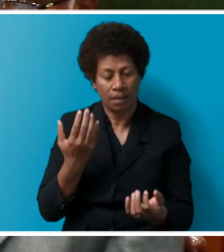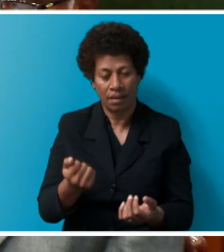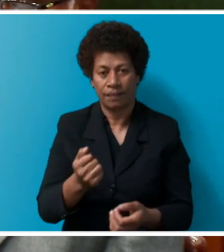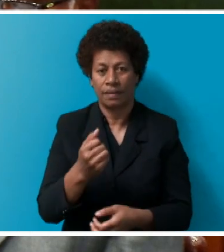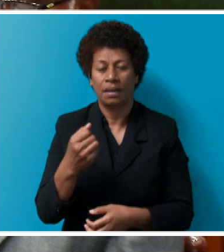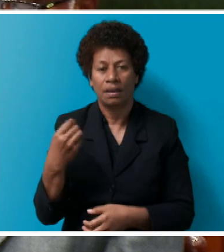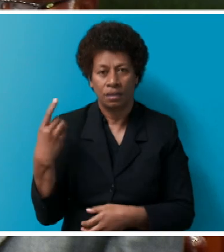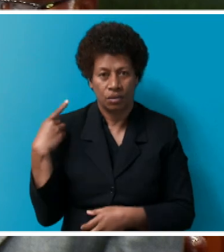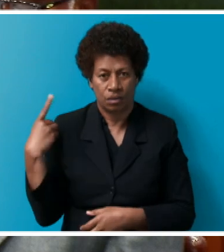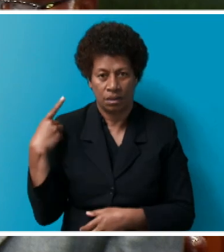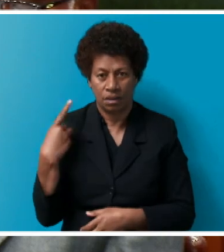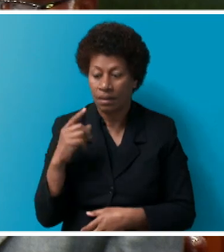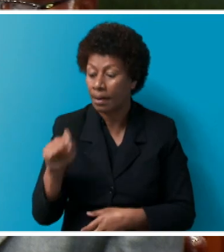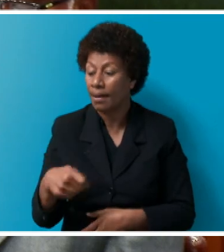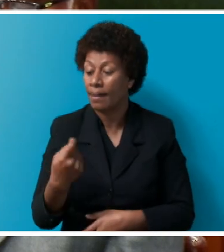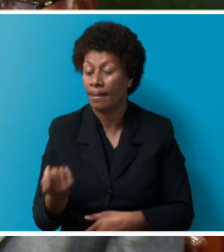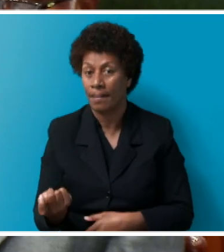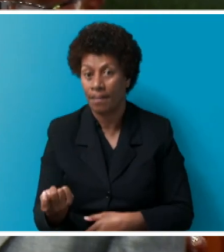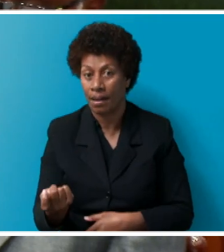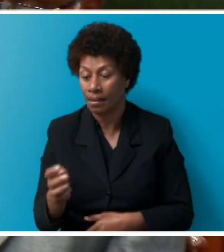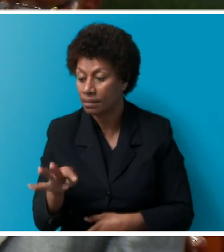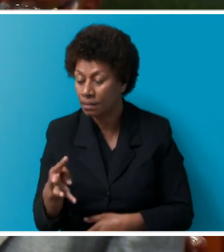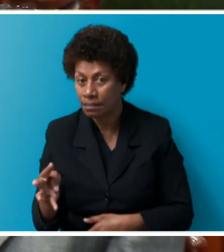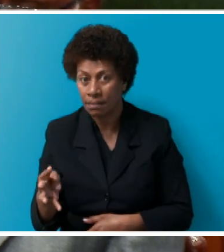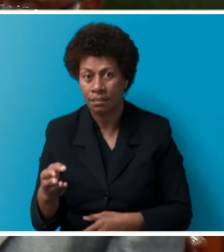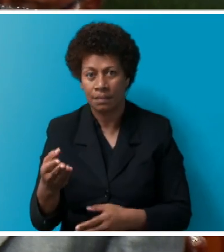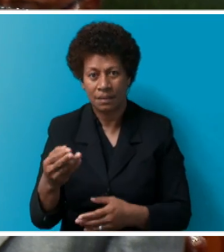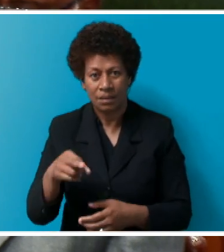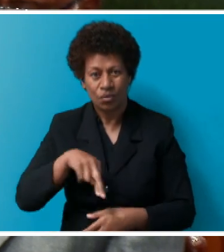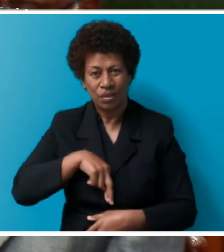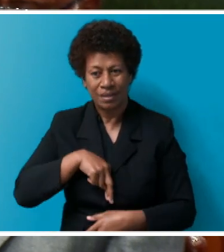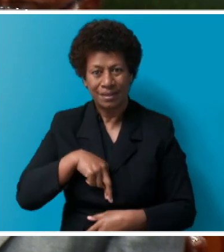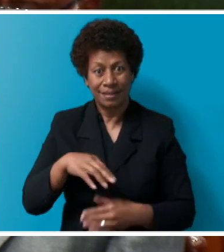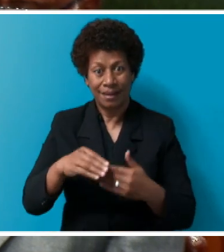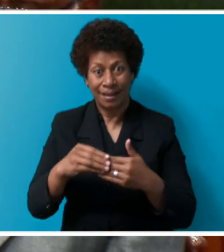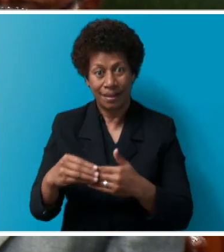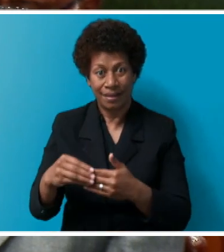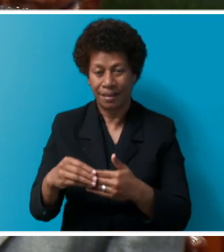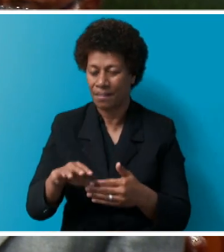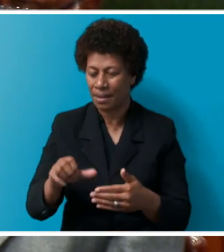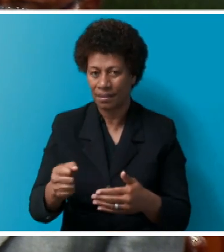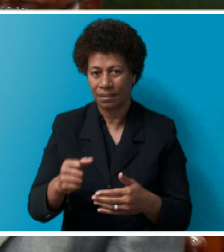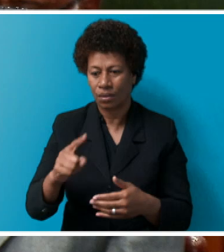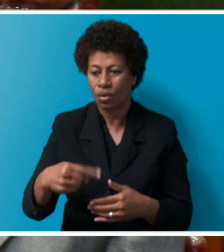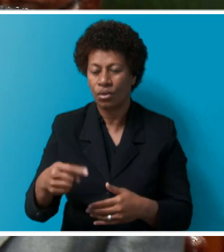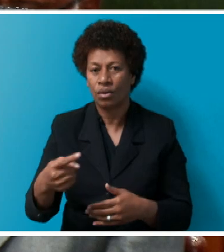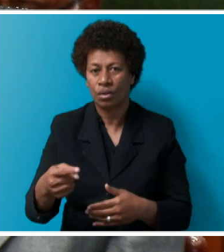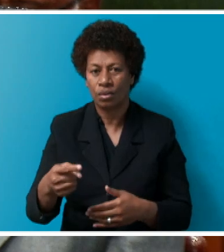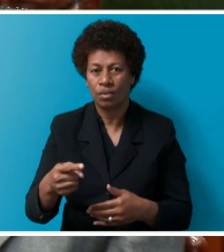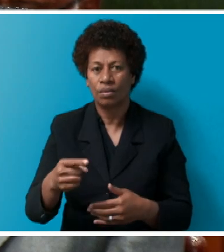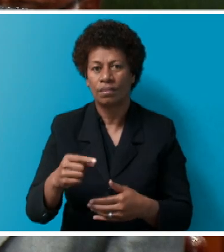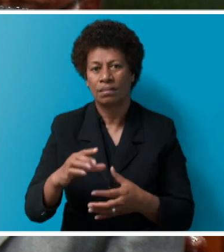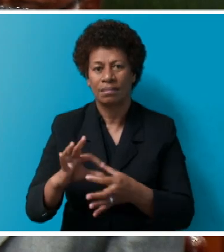look out for our neighbor. Our religious leaders and congregations must continue to build bridges within